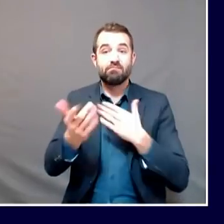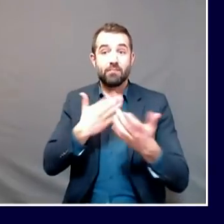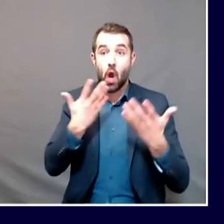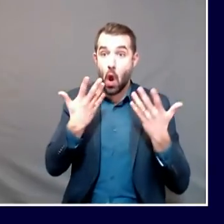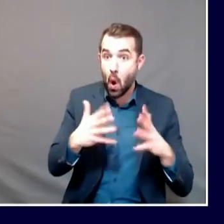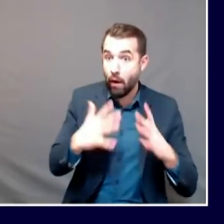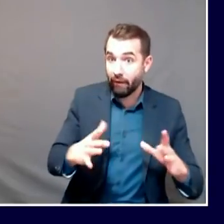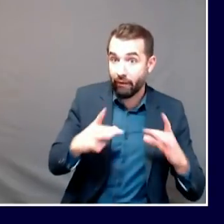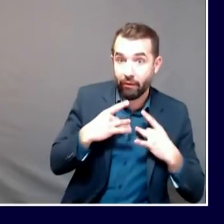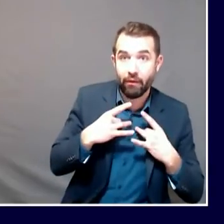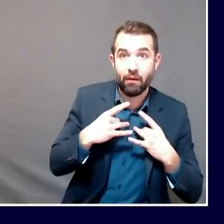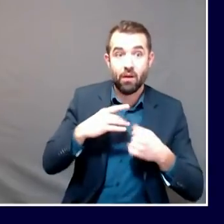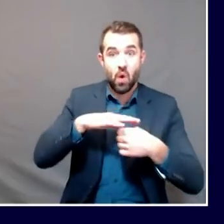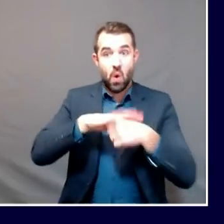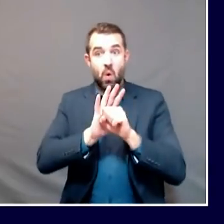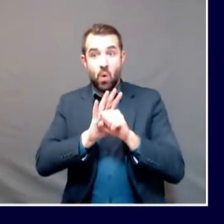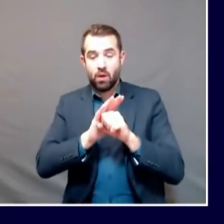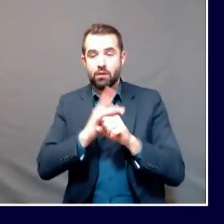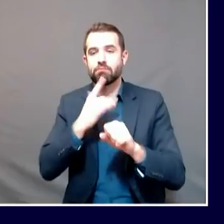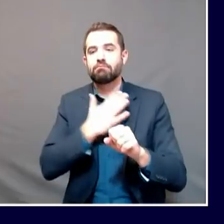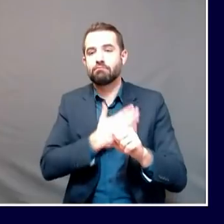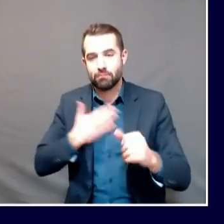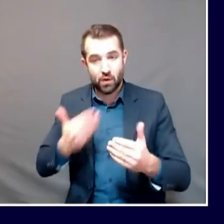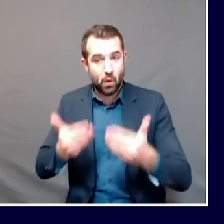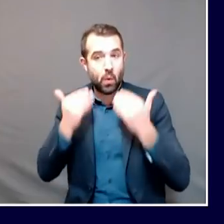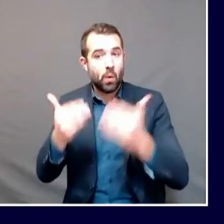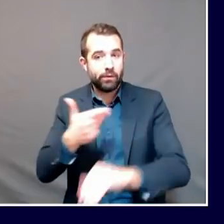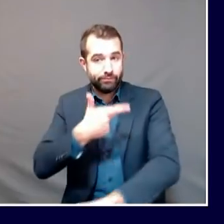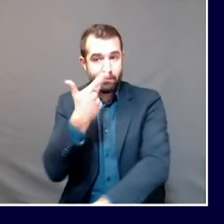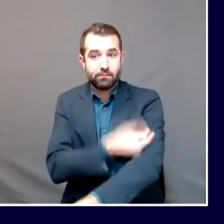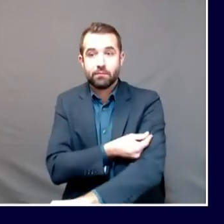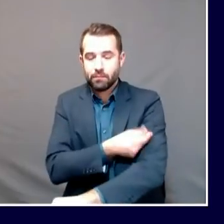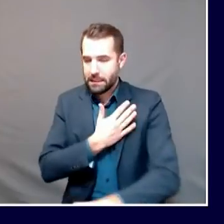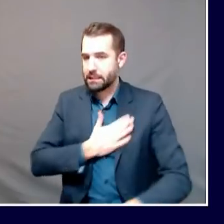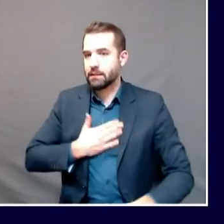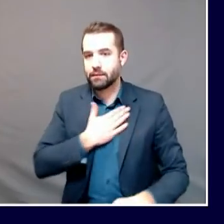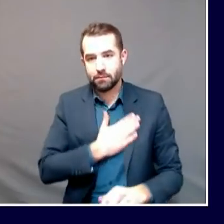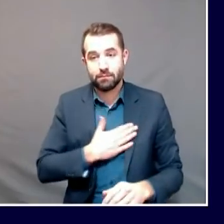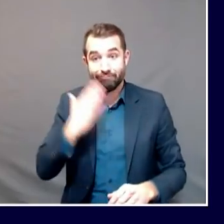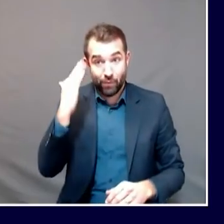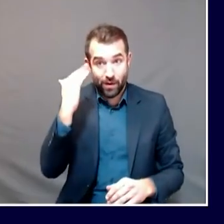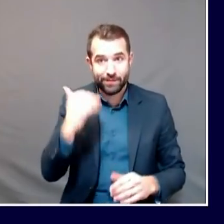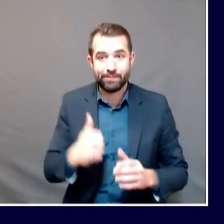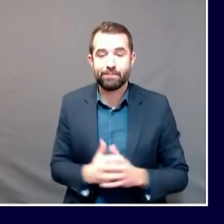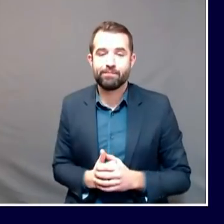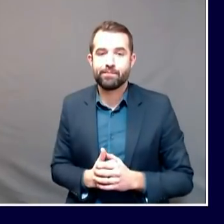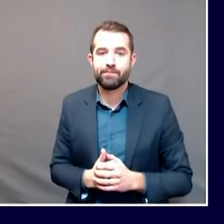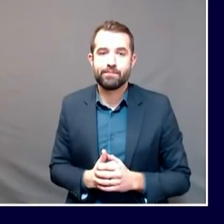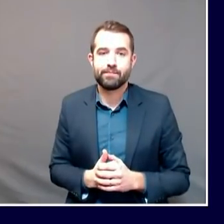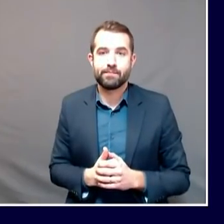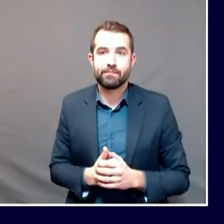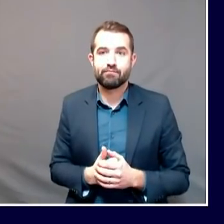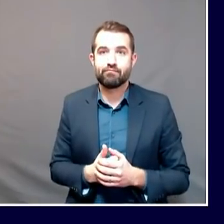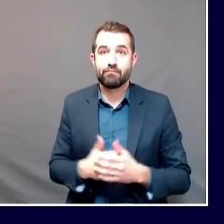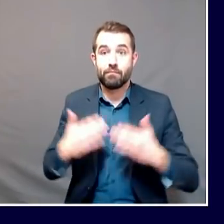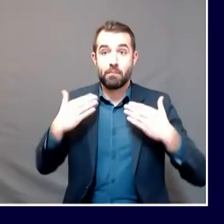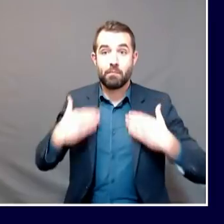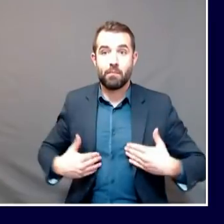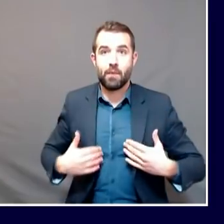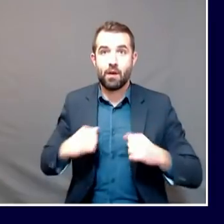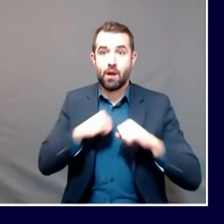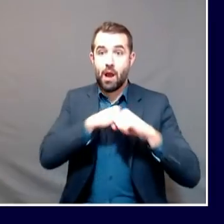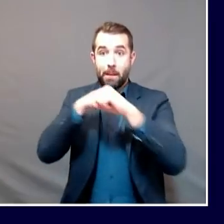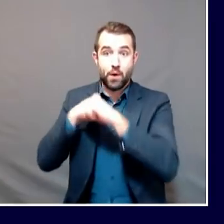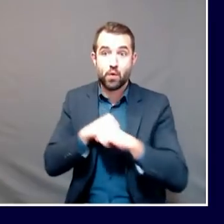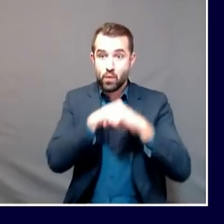you do go get vaccinated. The reason is that although the body's immune system is